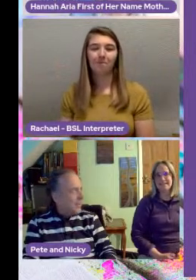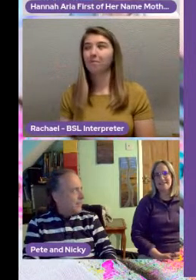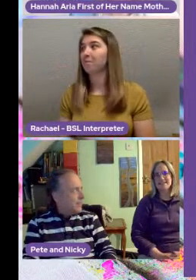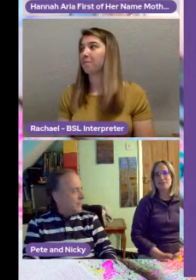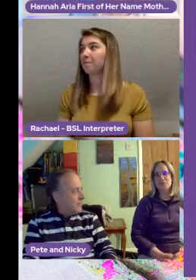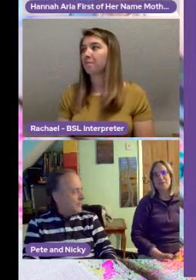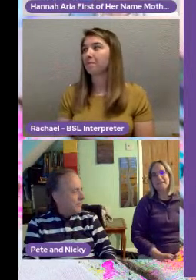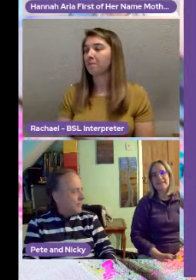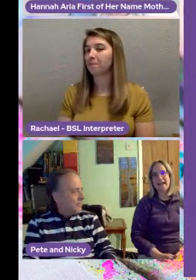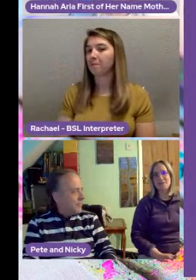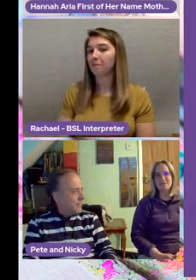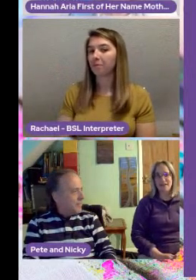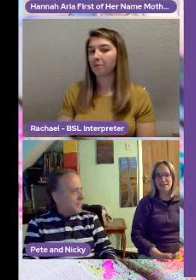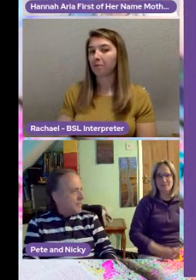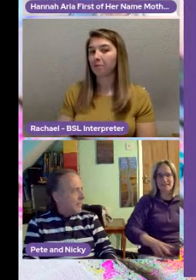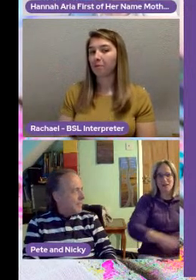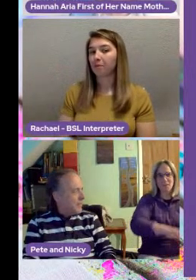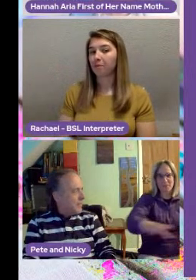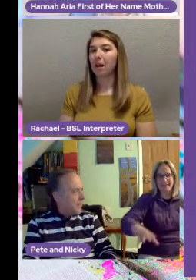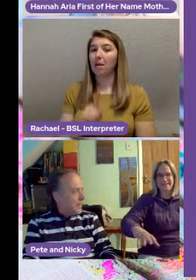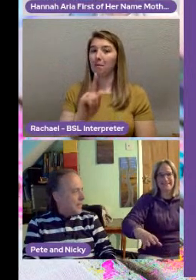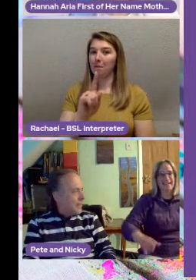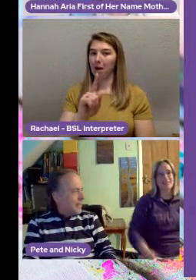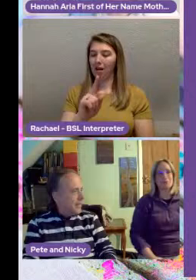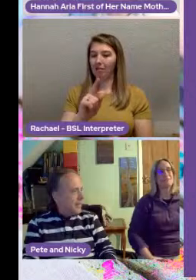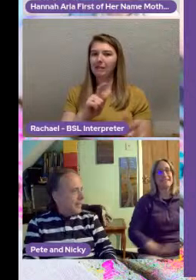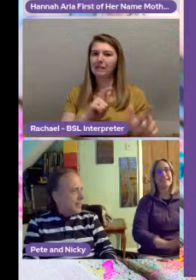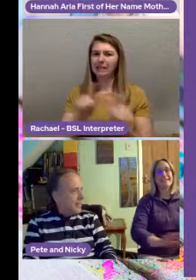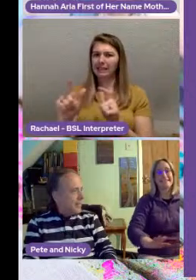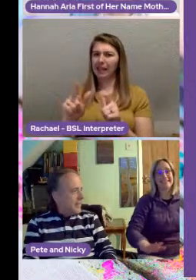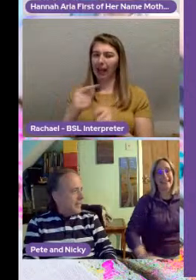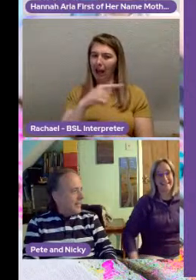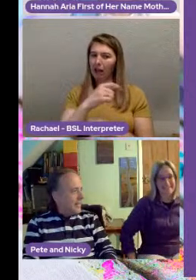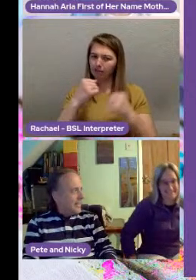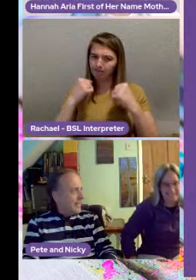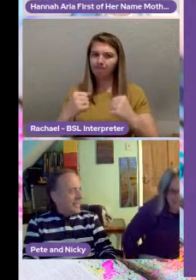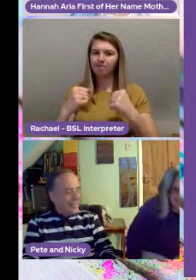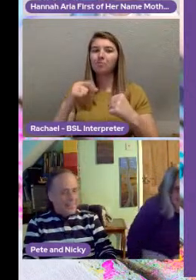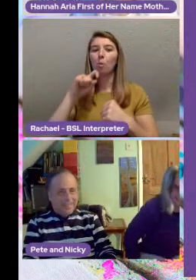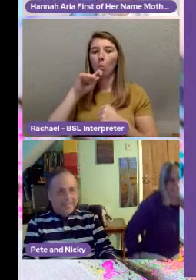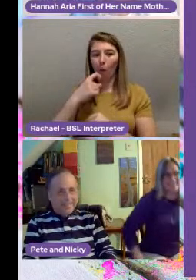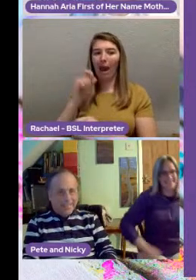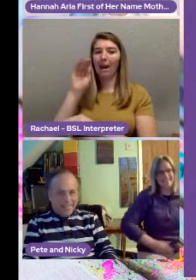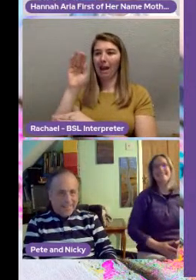But I did still insist that we did it outside and we set up a painting table.